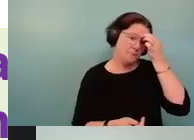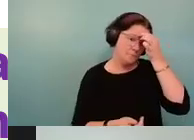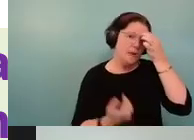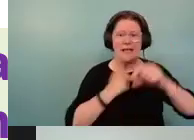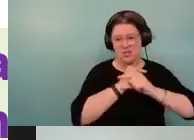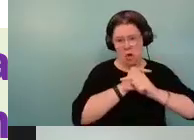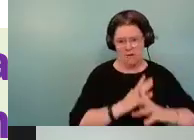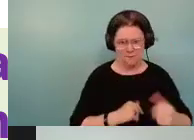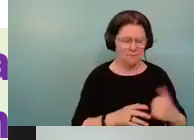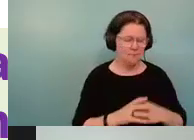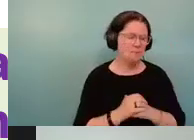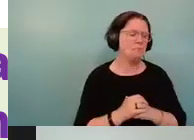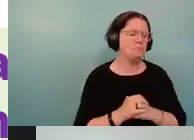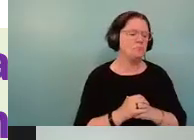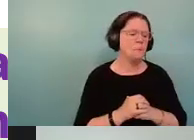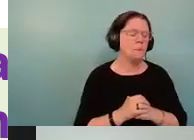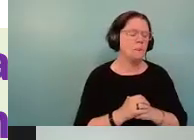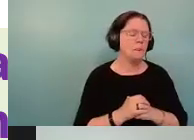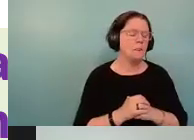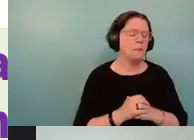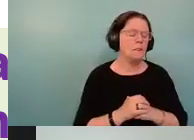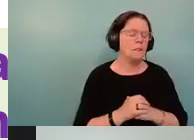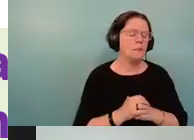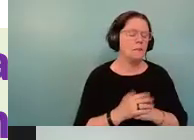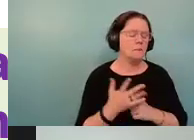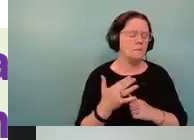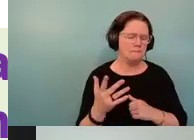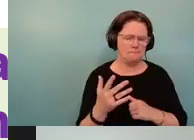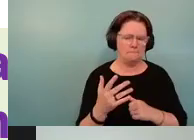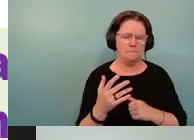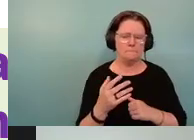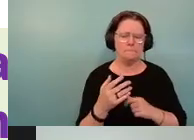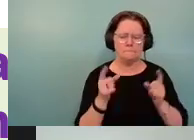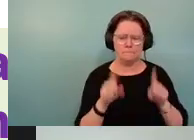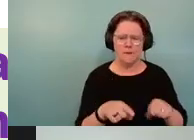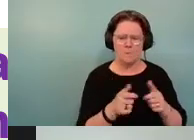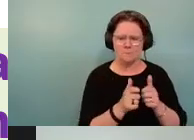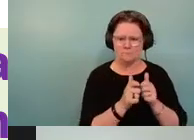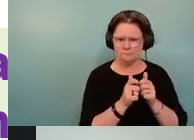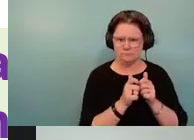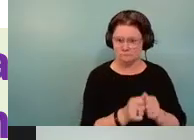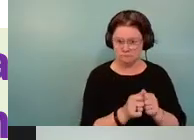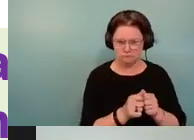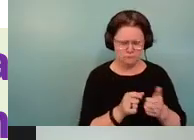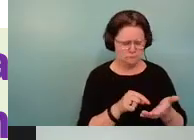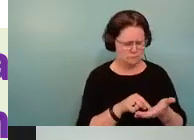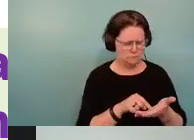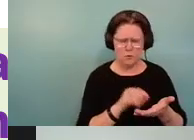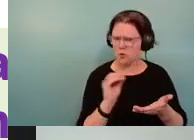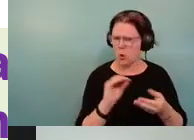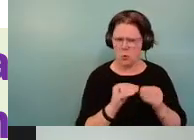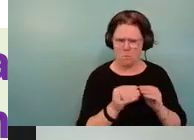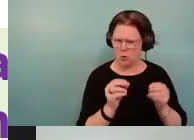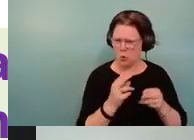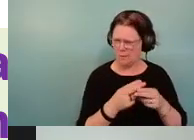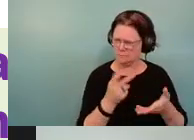guardian. And I got a message on my phone. It came from a number I didn't know. There was no name